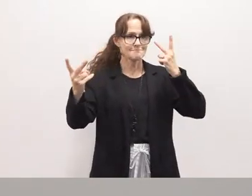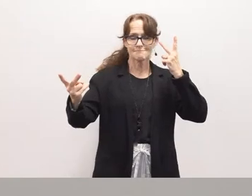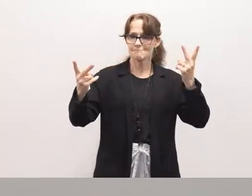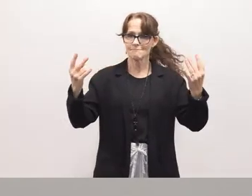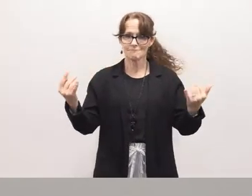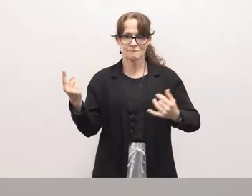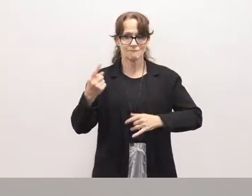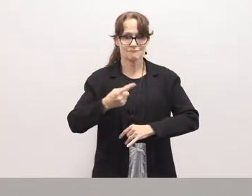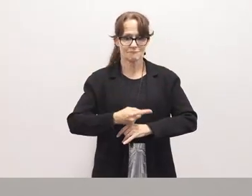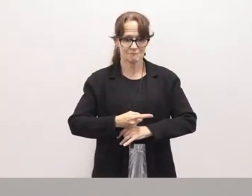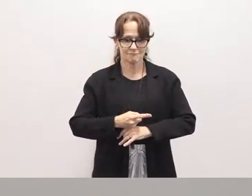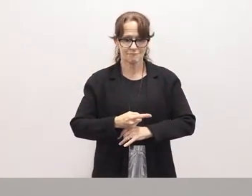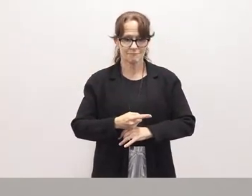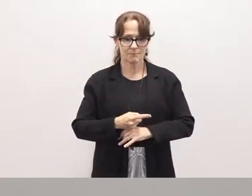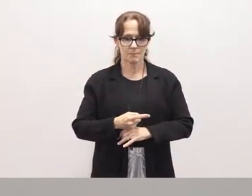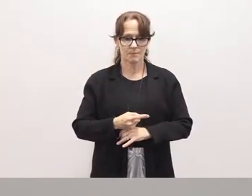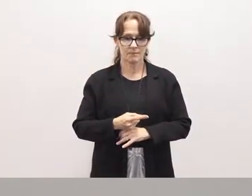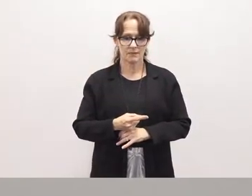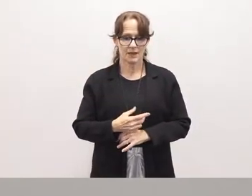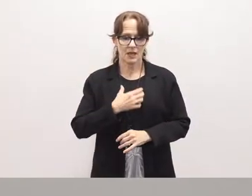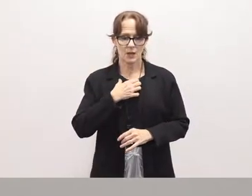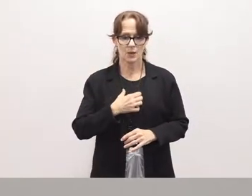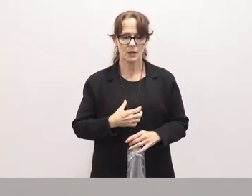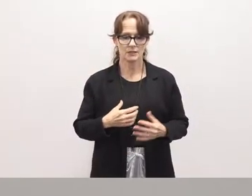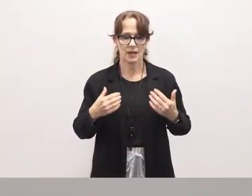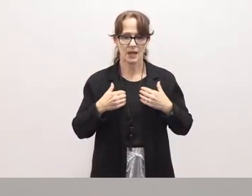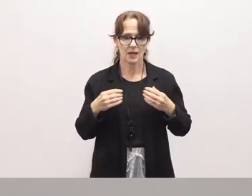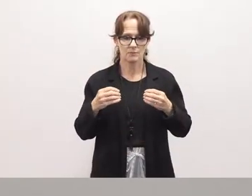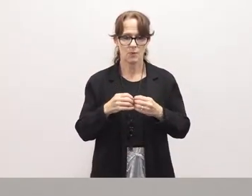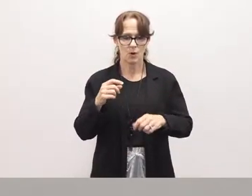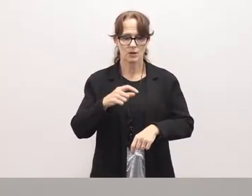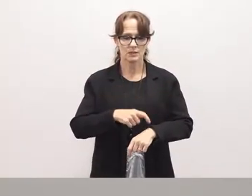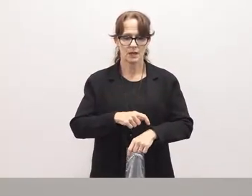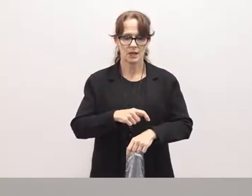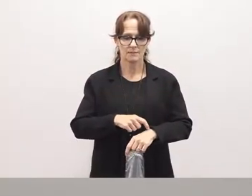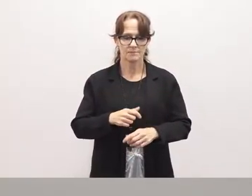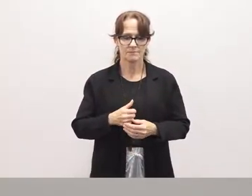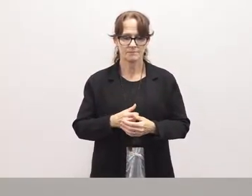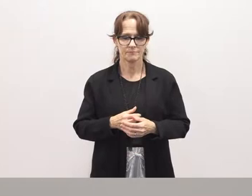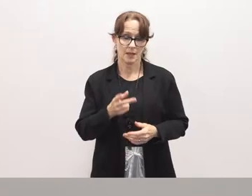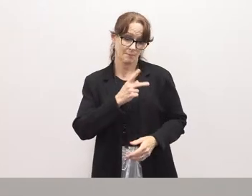And I wish that I had a little bit more time personally